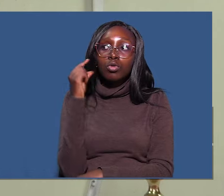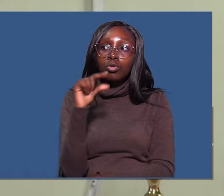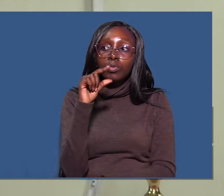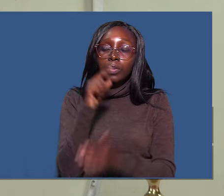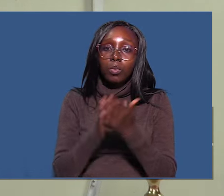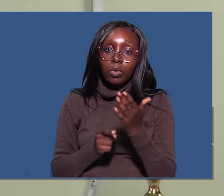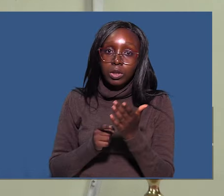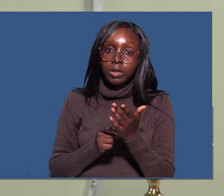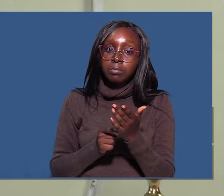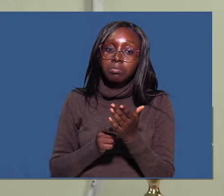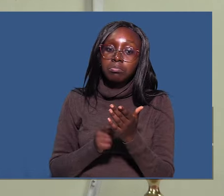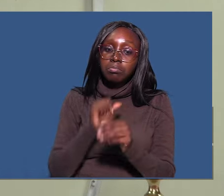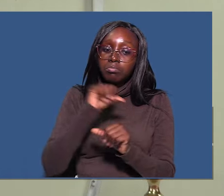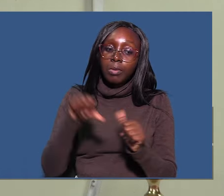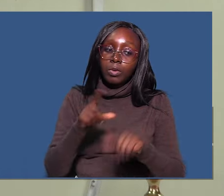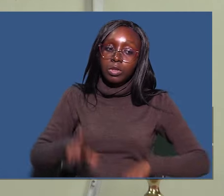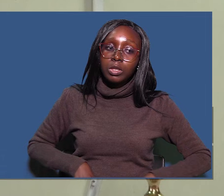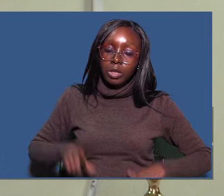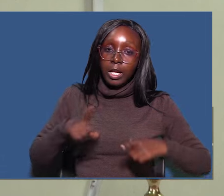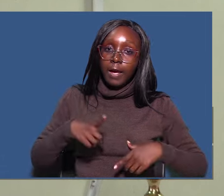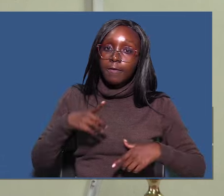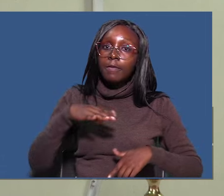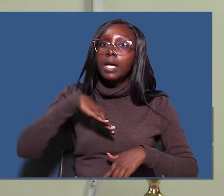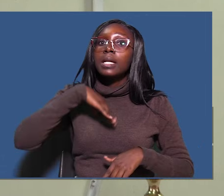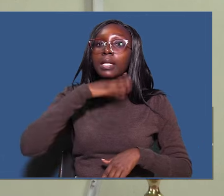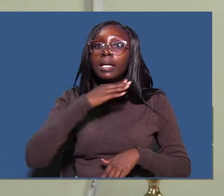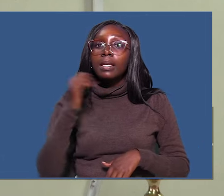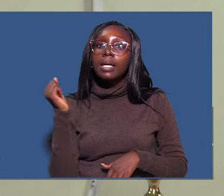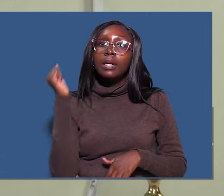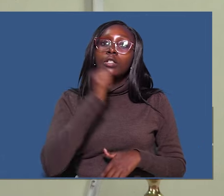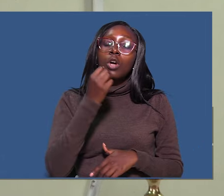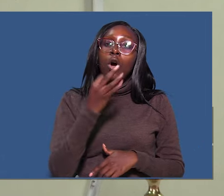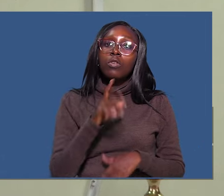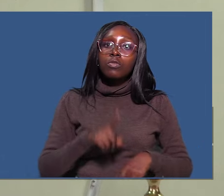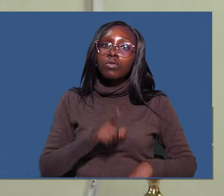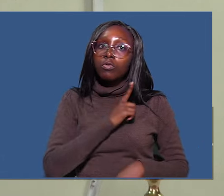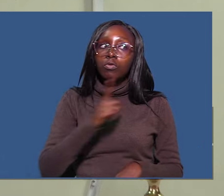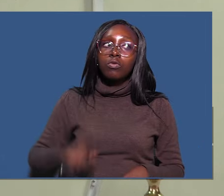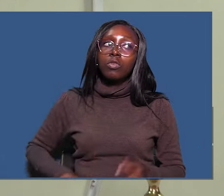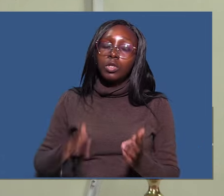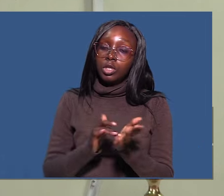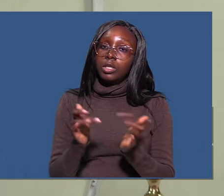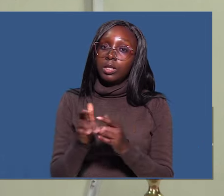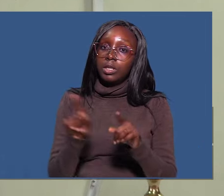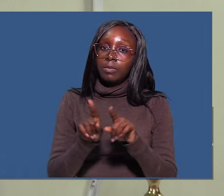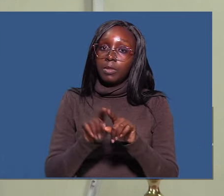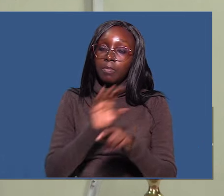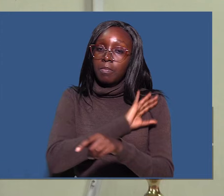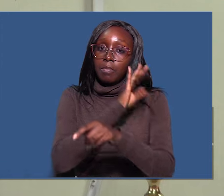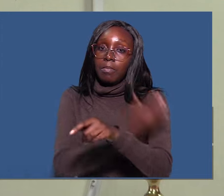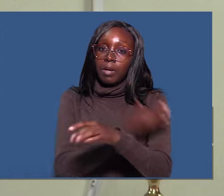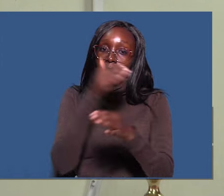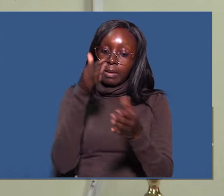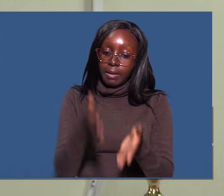Gospel basically is about life, death, and the resurrection of our Lord Jesus Christ and the power in. And